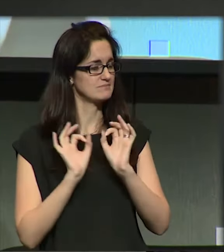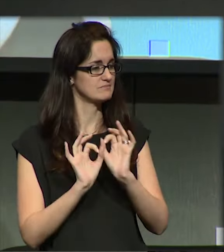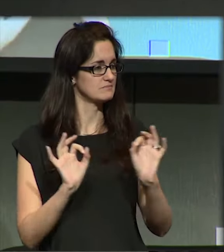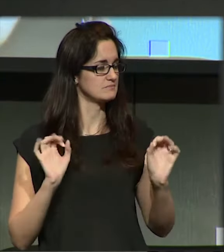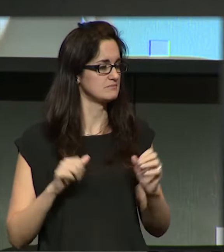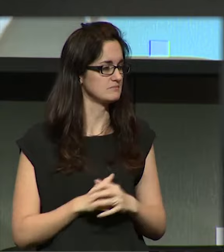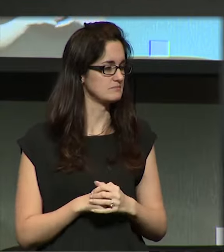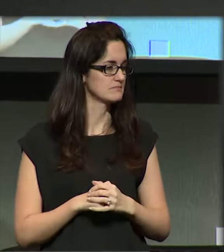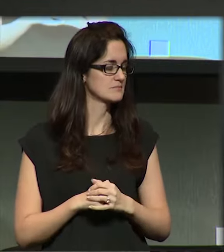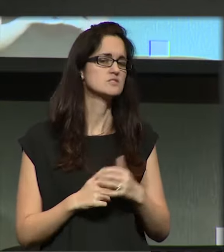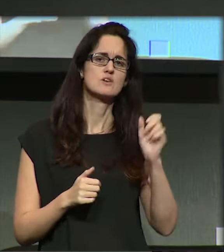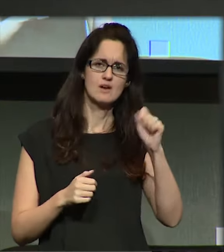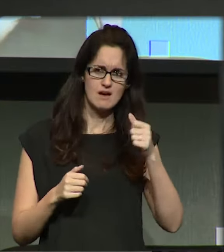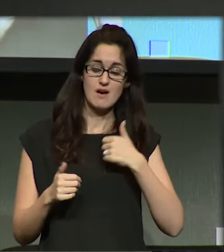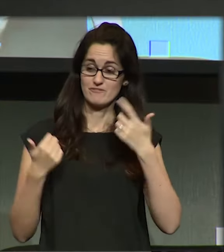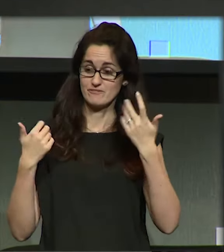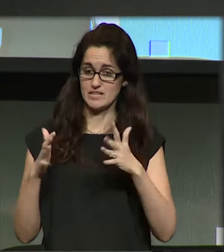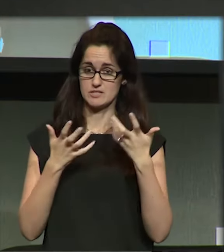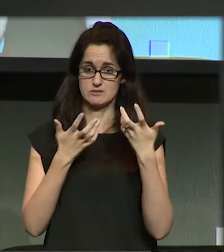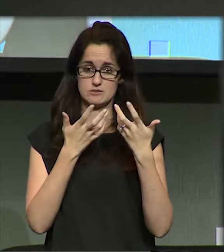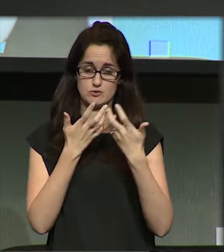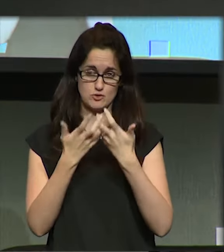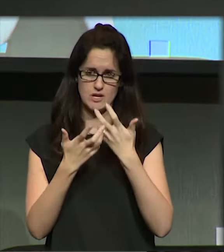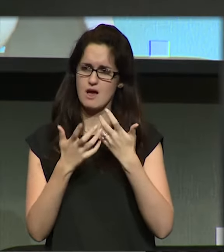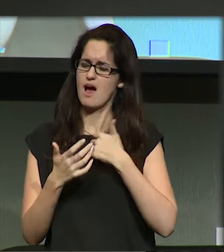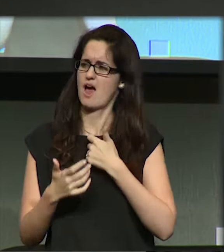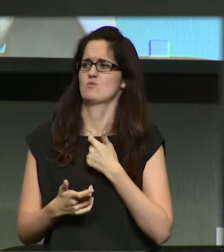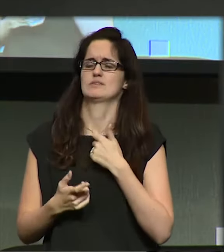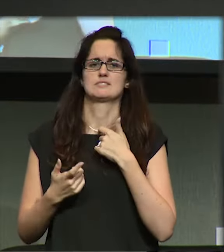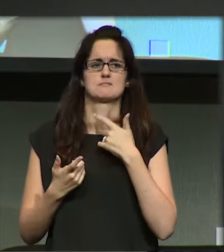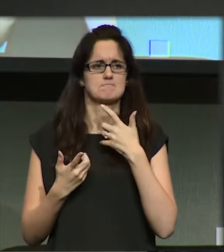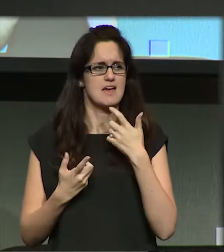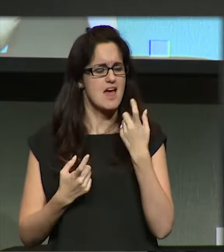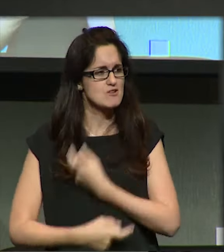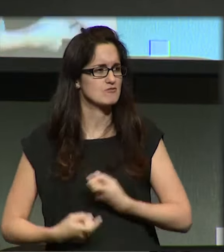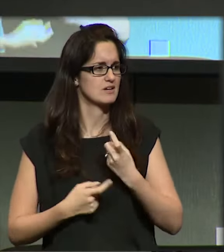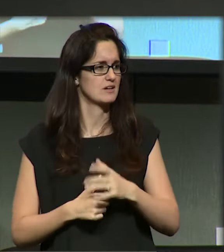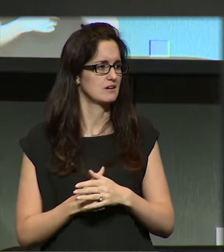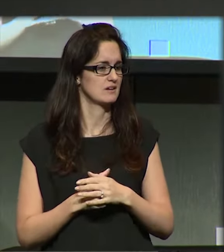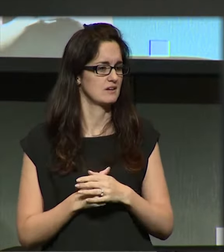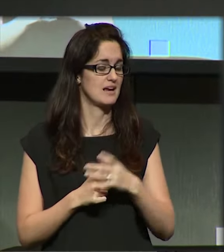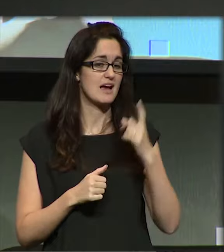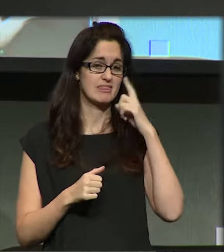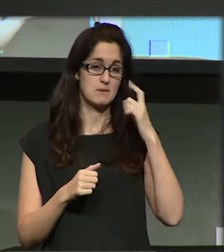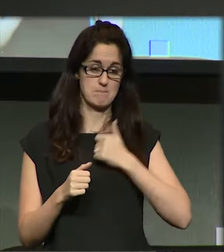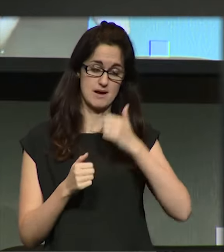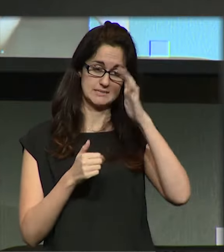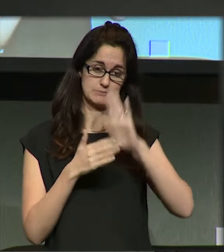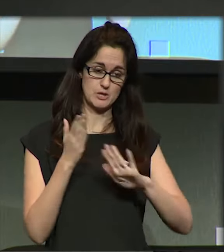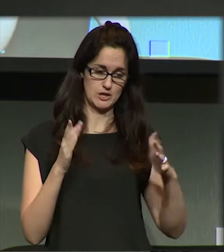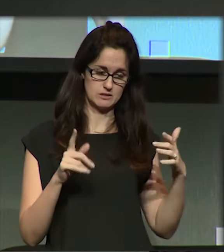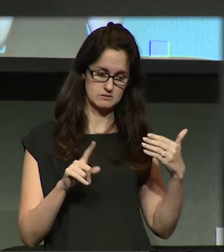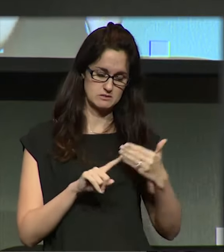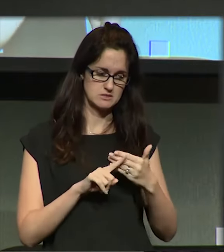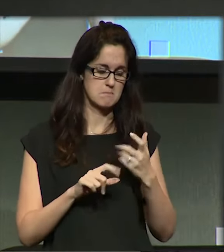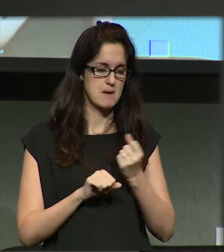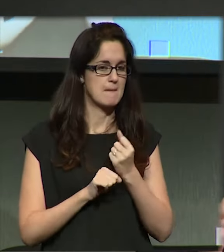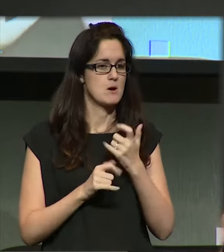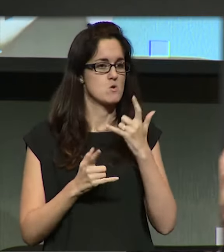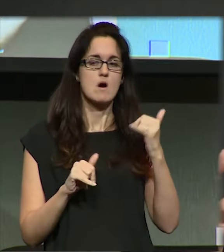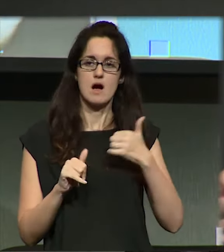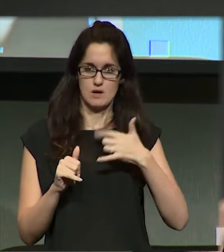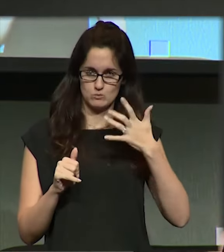So I was angry, and I think that very personal experience kind of fueled a sense of rage inside me and made me determined to want